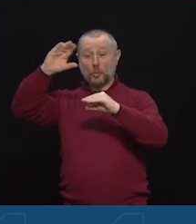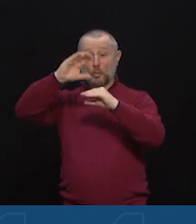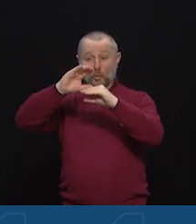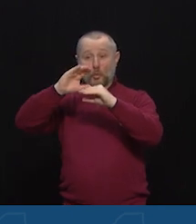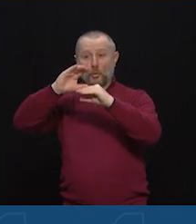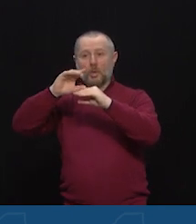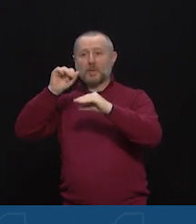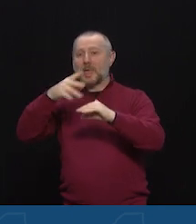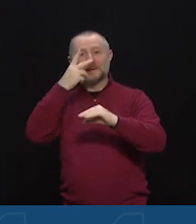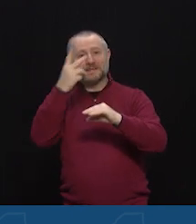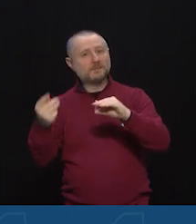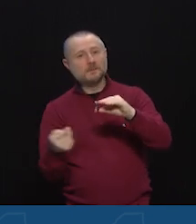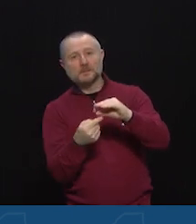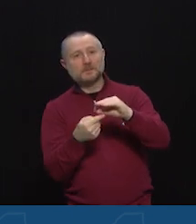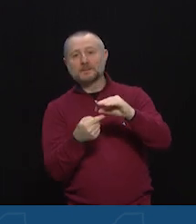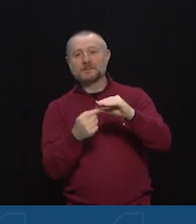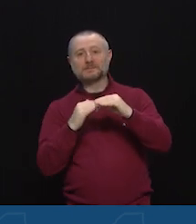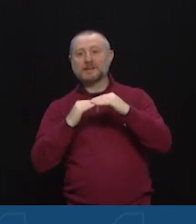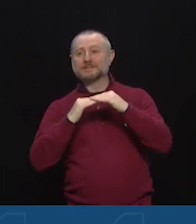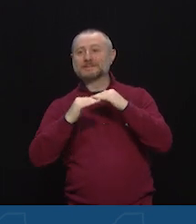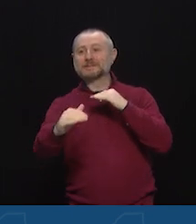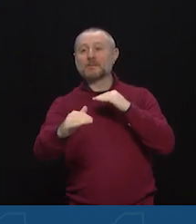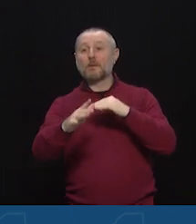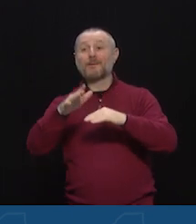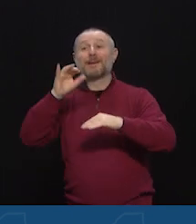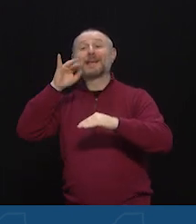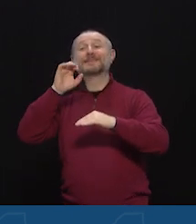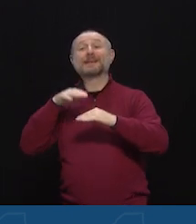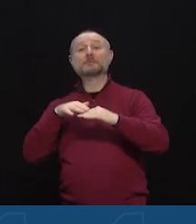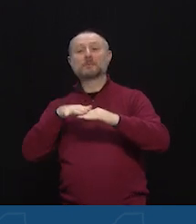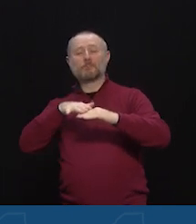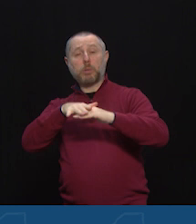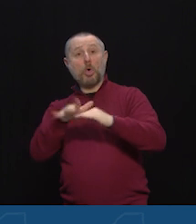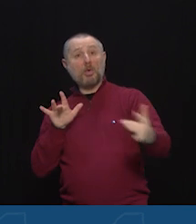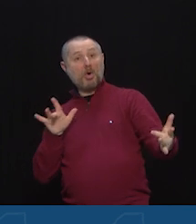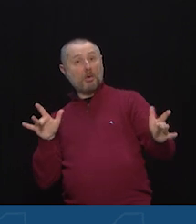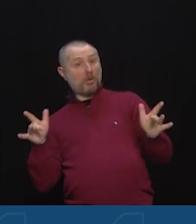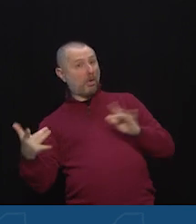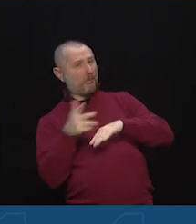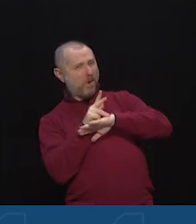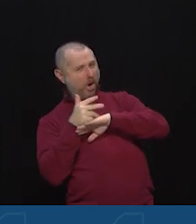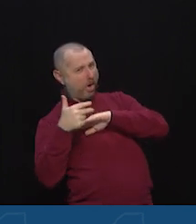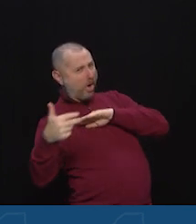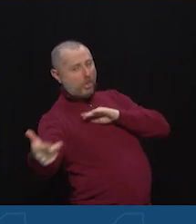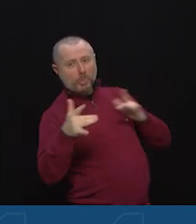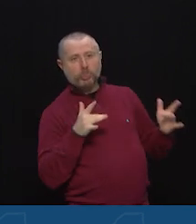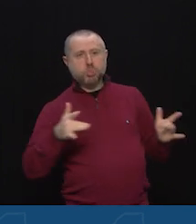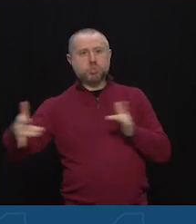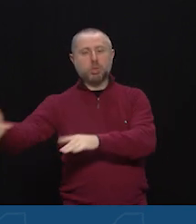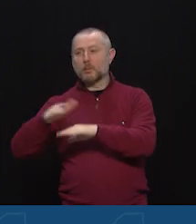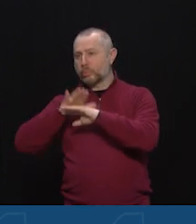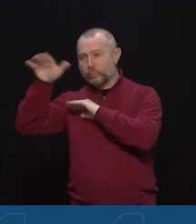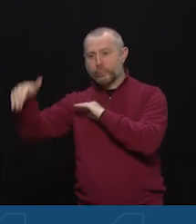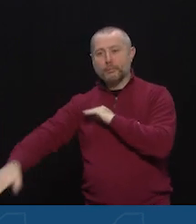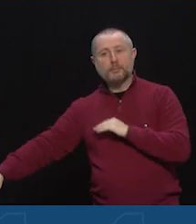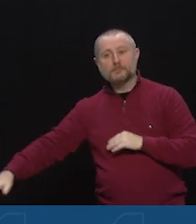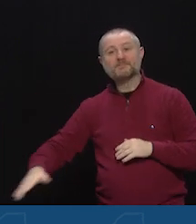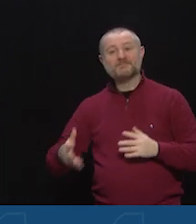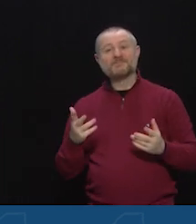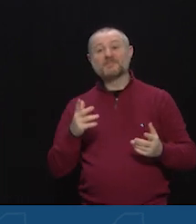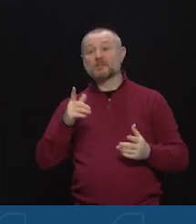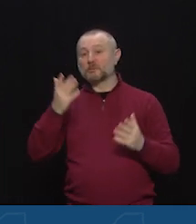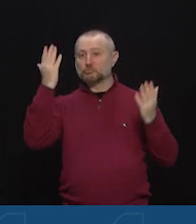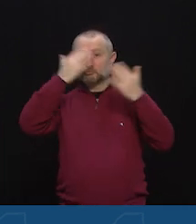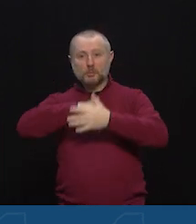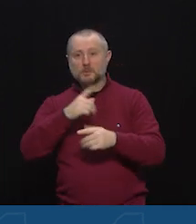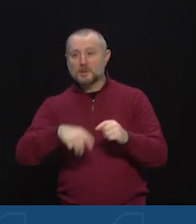a speed limit, they can end up in a ditch. And in more rural areas, they may not be found for some time if they go off in the dark into a ditch